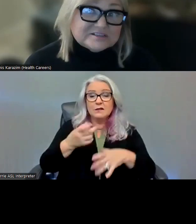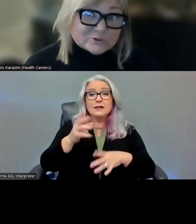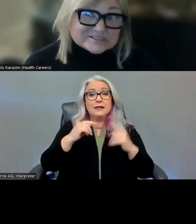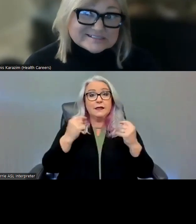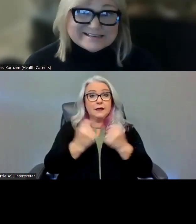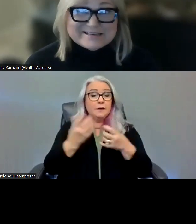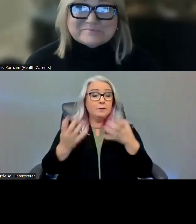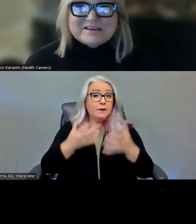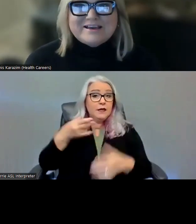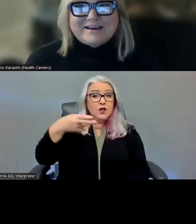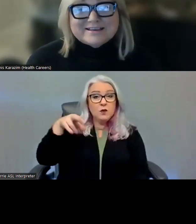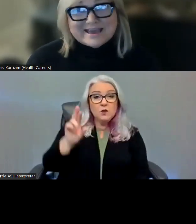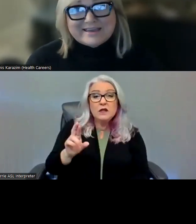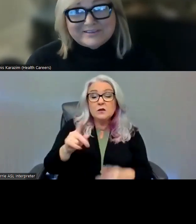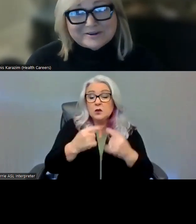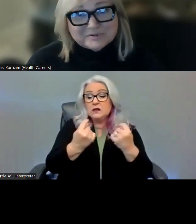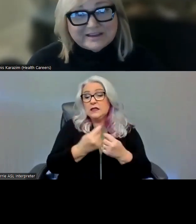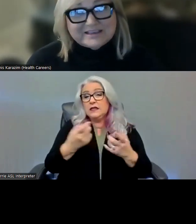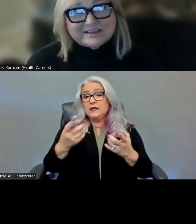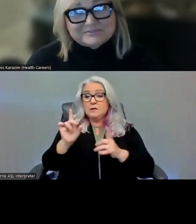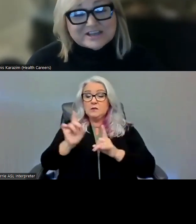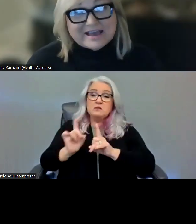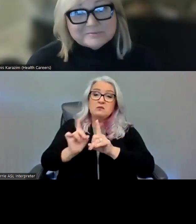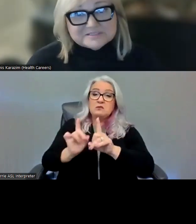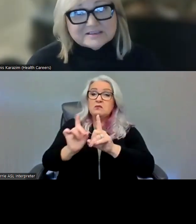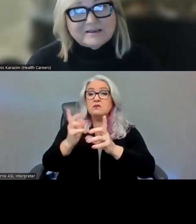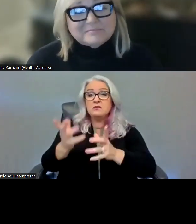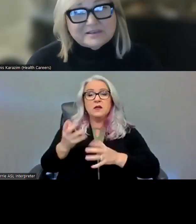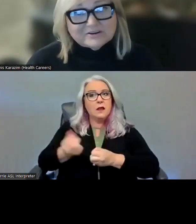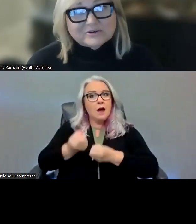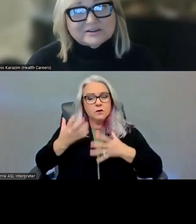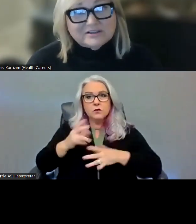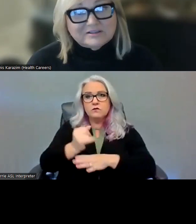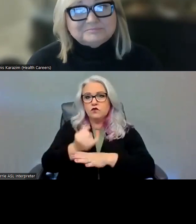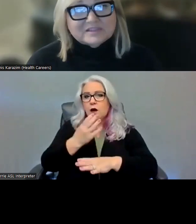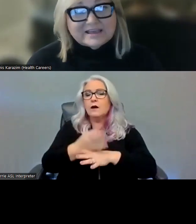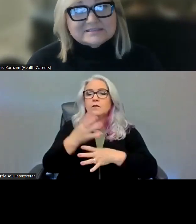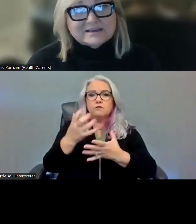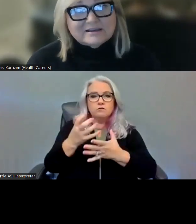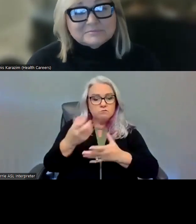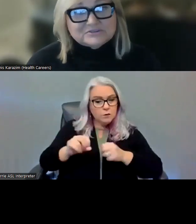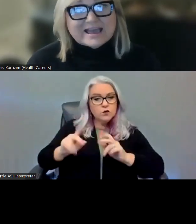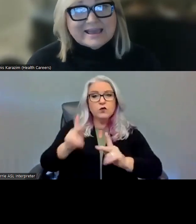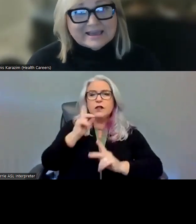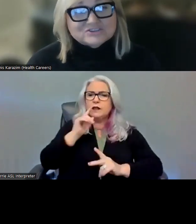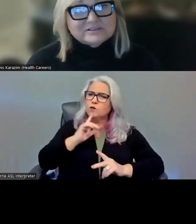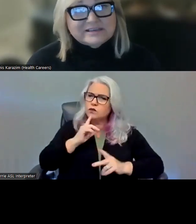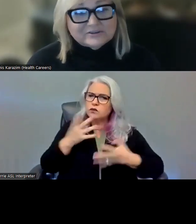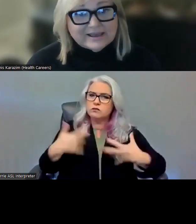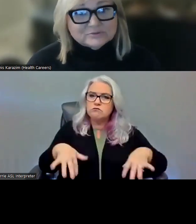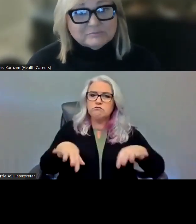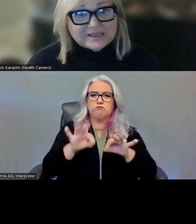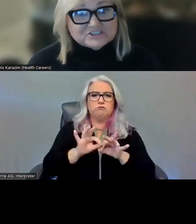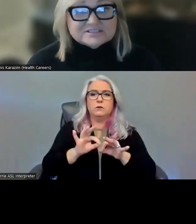human resource team. Again, there are plenty of jobs that are critical that do not